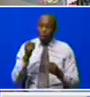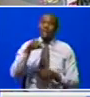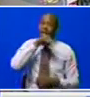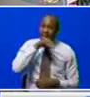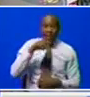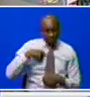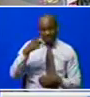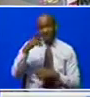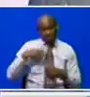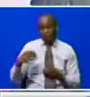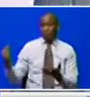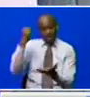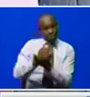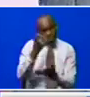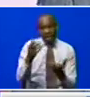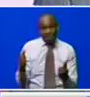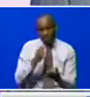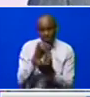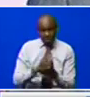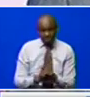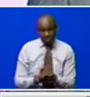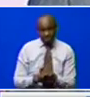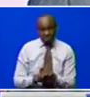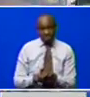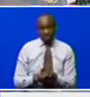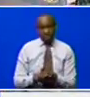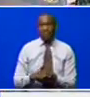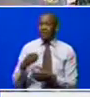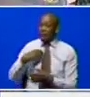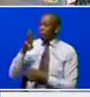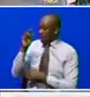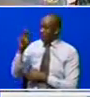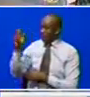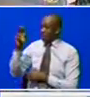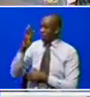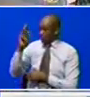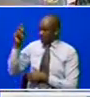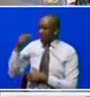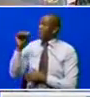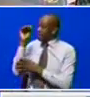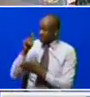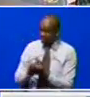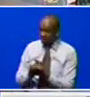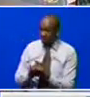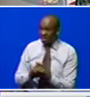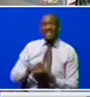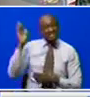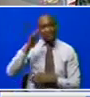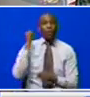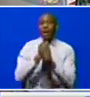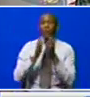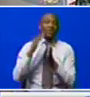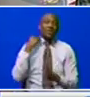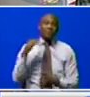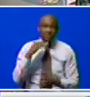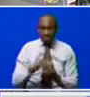get some of these guys into my cabinet. No, but he tried I asked to Professor, get... He tried I asked to Professor get Wainaina about that. I asked what him. Did he say? He would never work with thieves. But he, no, but, so but